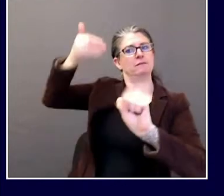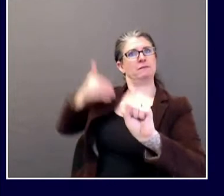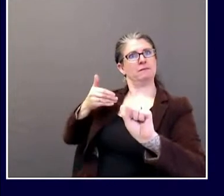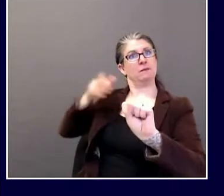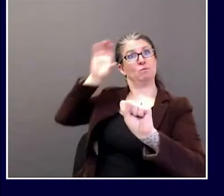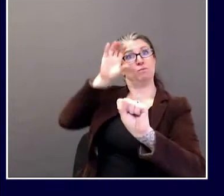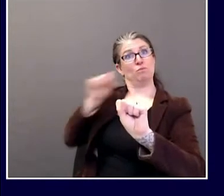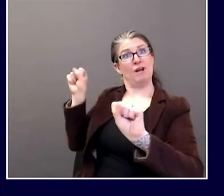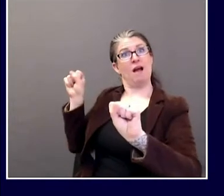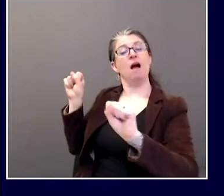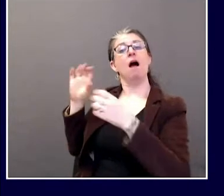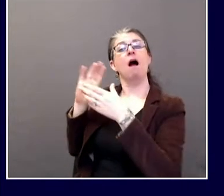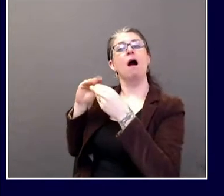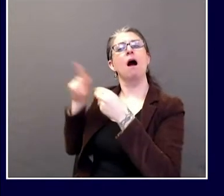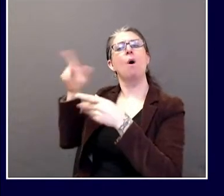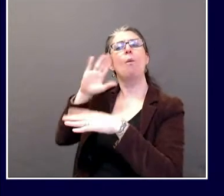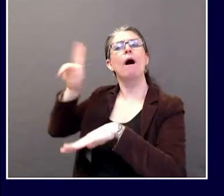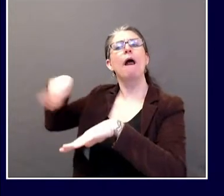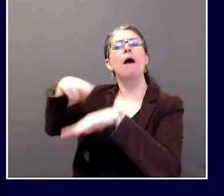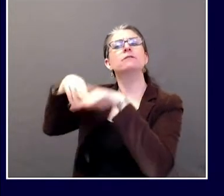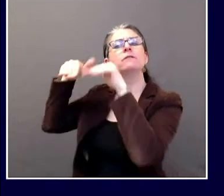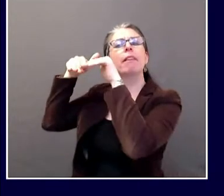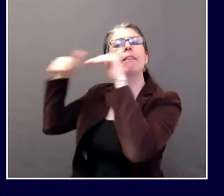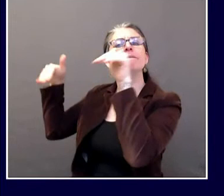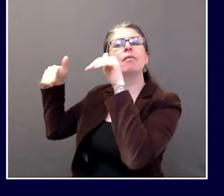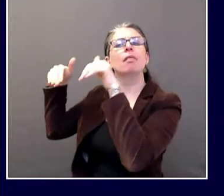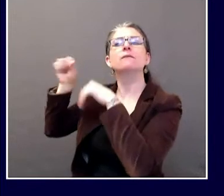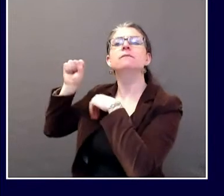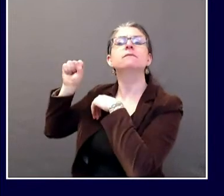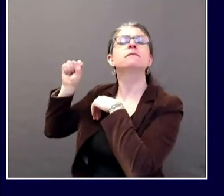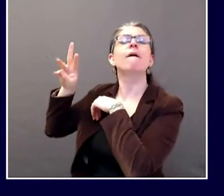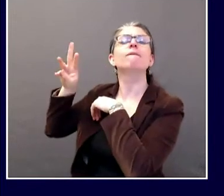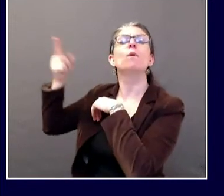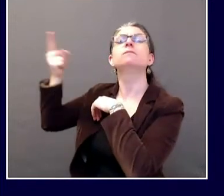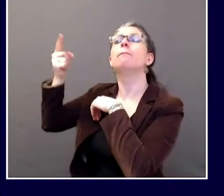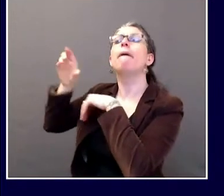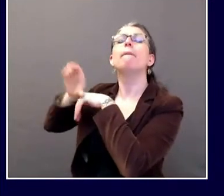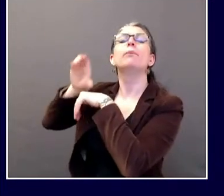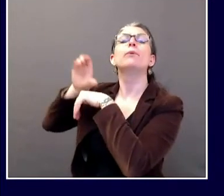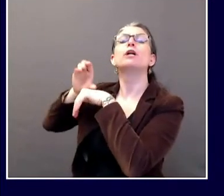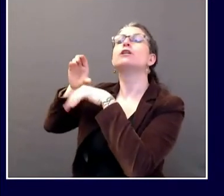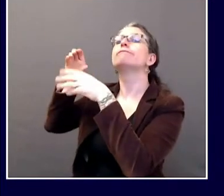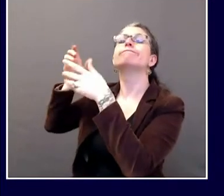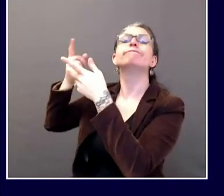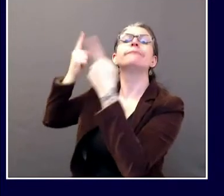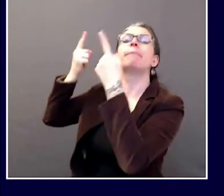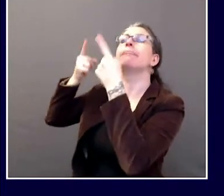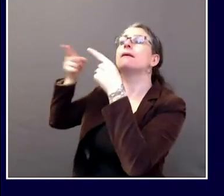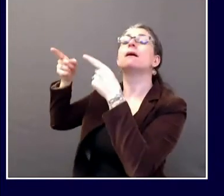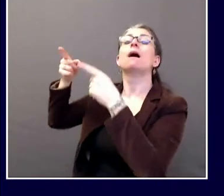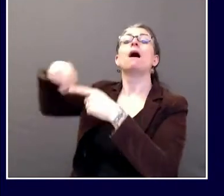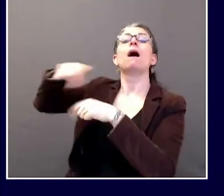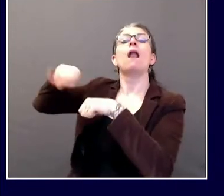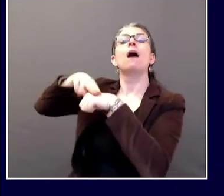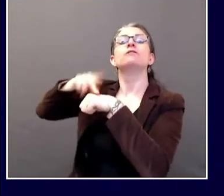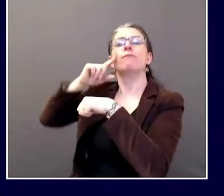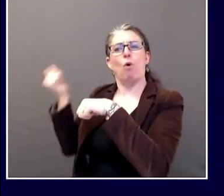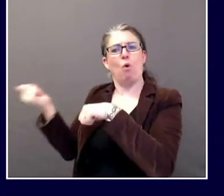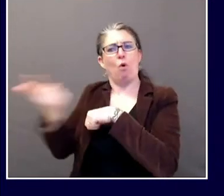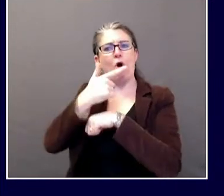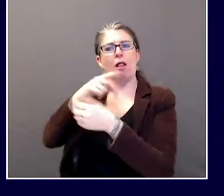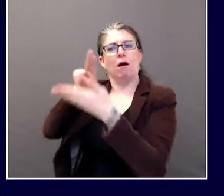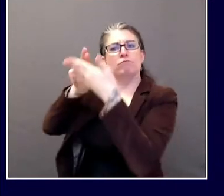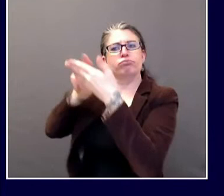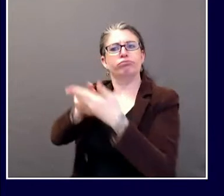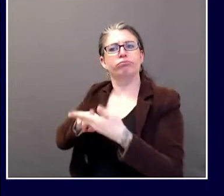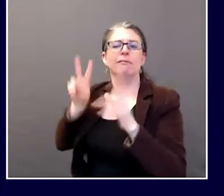available to all states and jurisdictions that would do, among other things, that type of pre-registration. But what ultimately